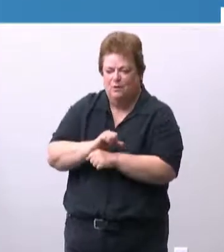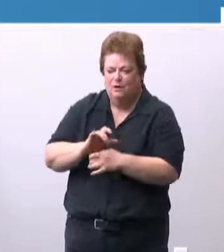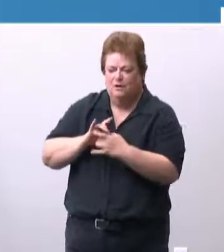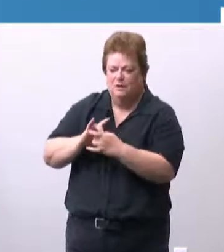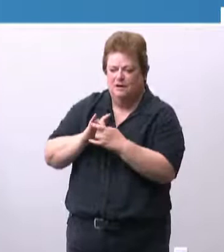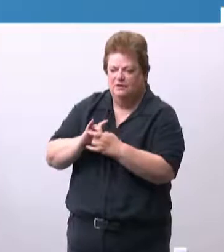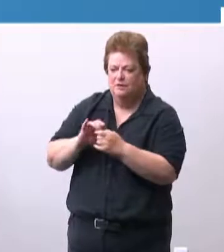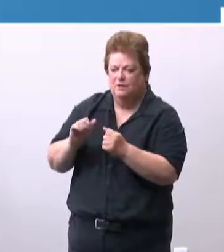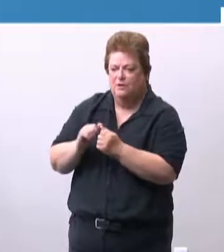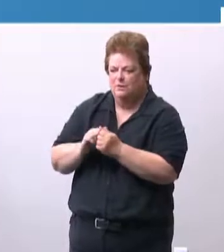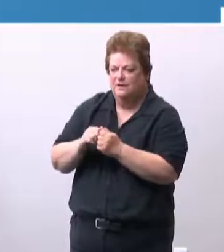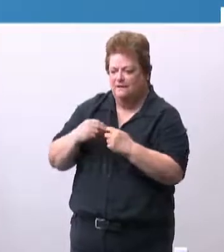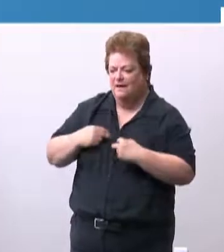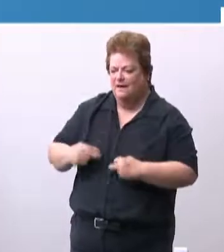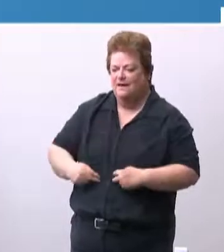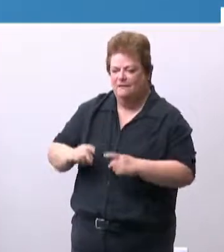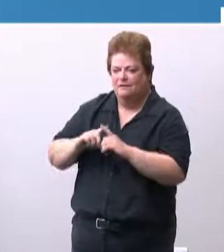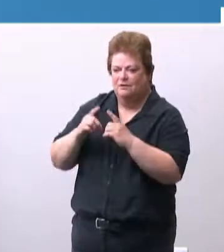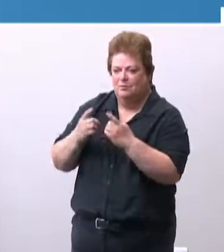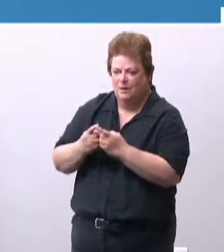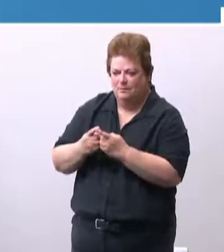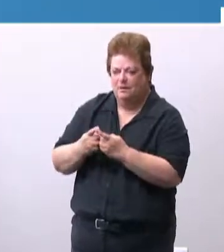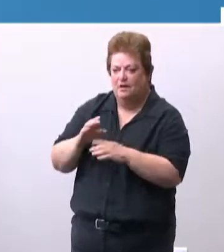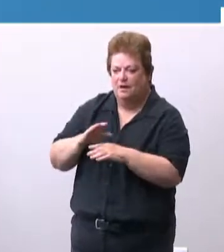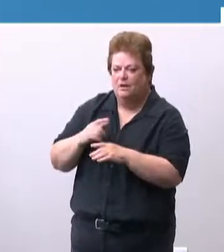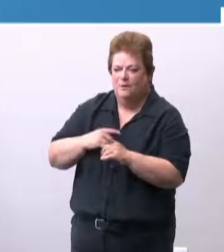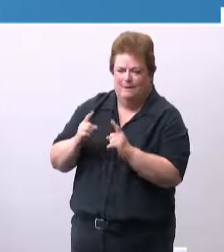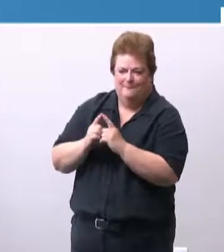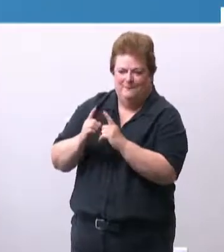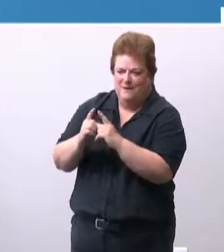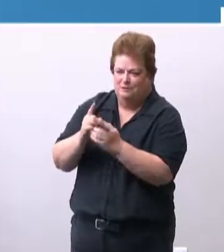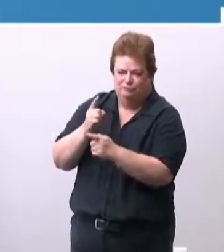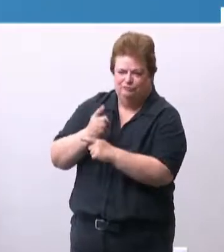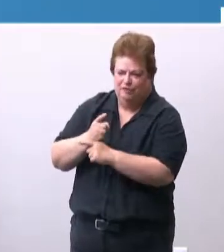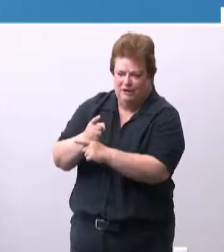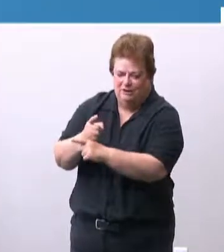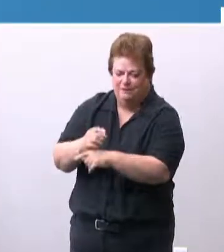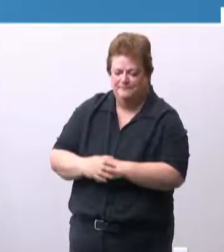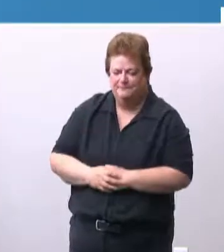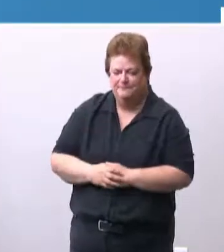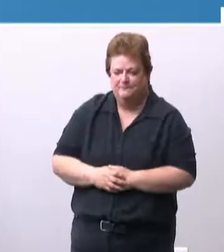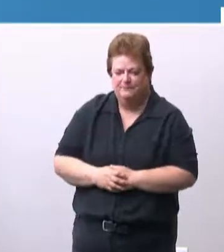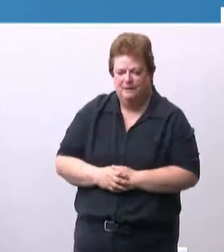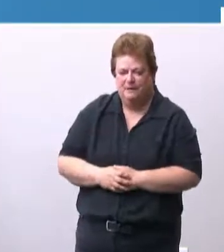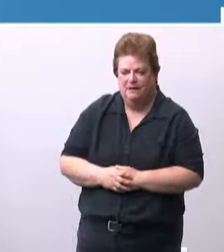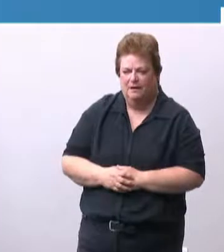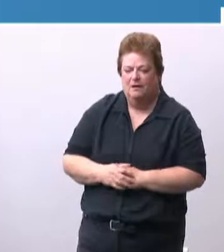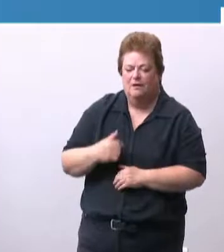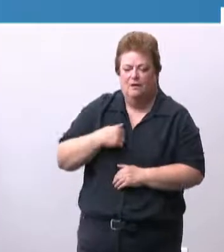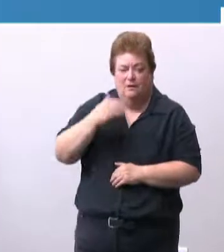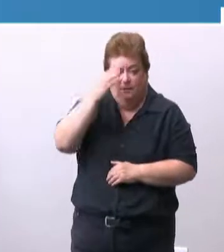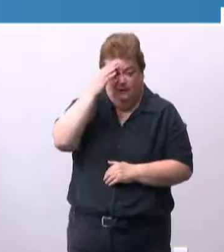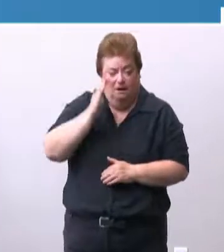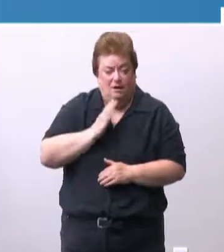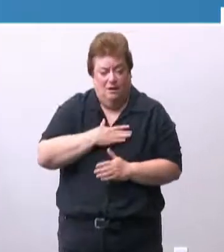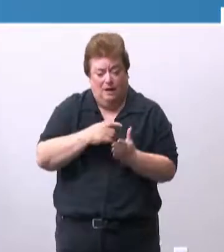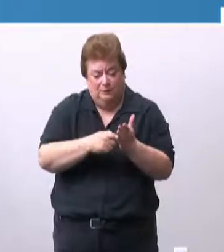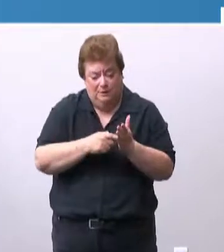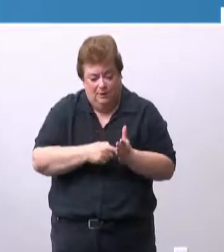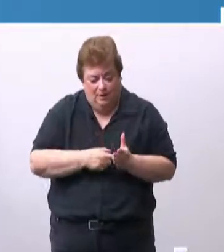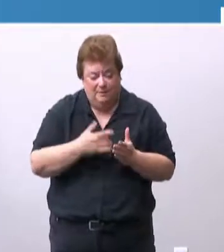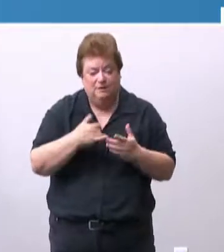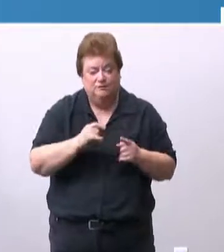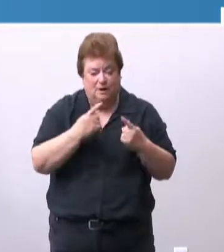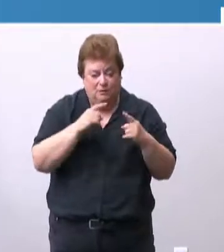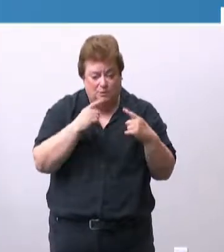at the Lincoln Lancaster Health Department. We continue to meet on a regular basis. Well, we know that our protocols are working. We know that our students that are